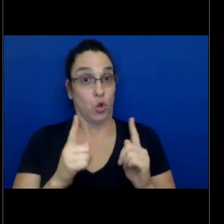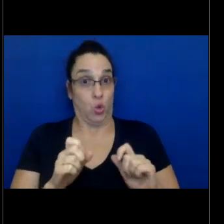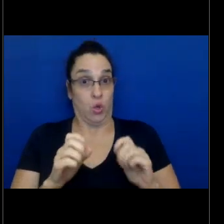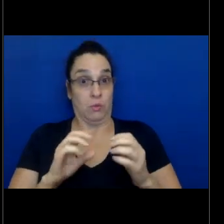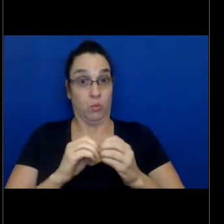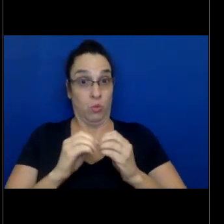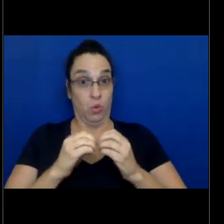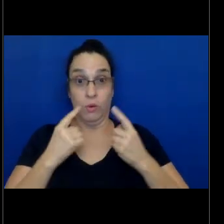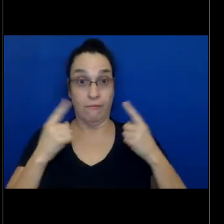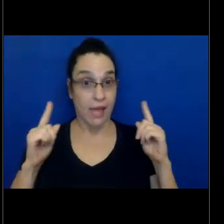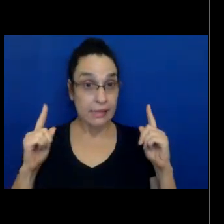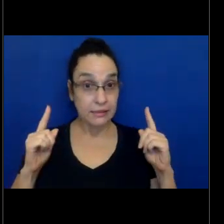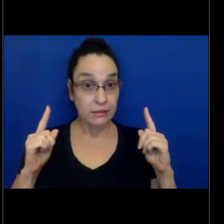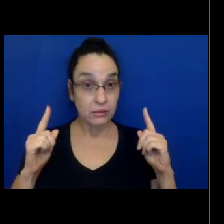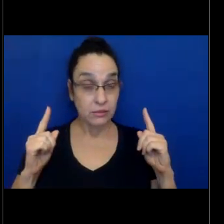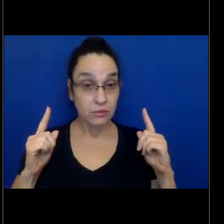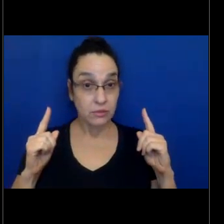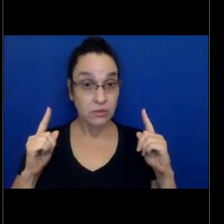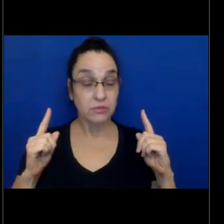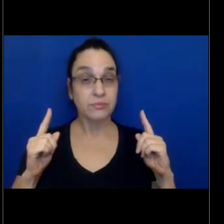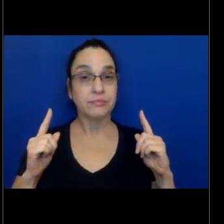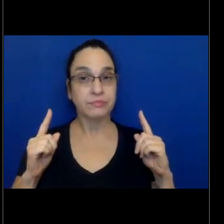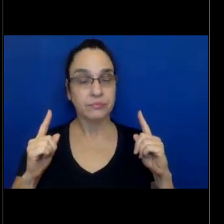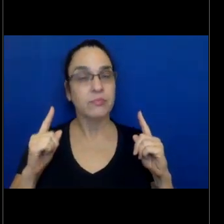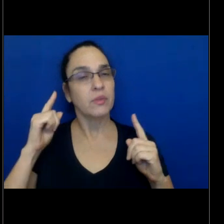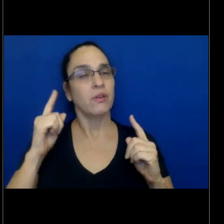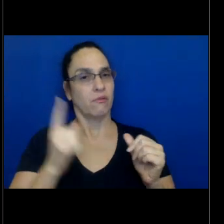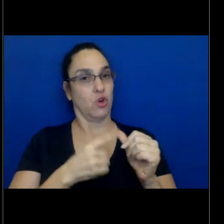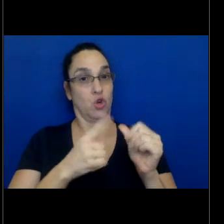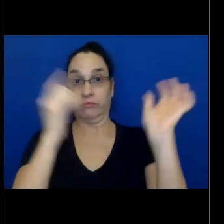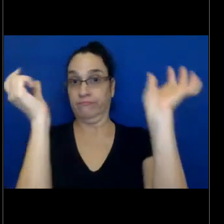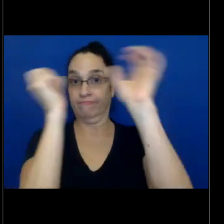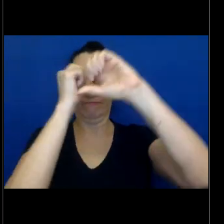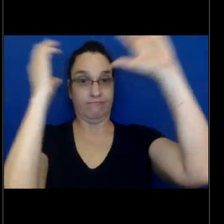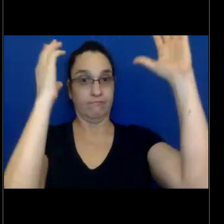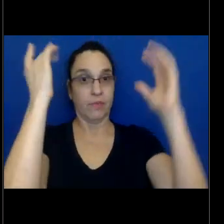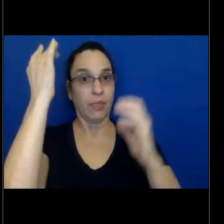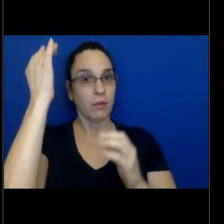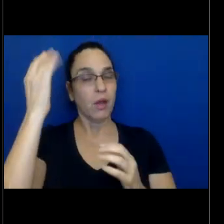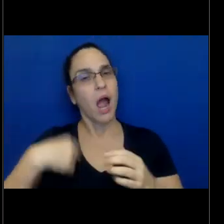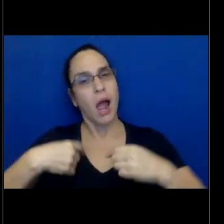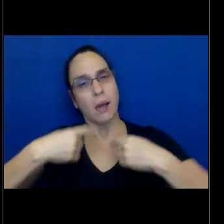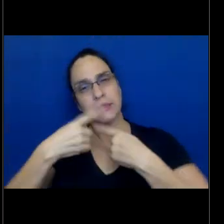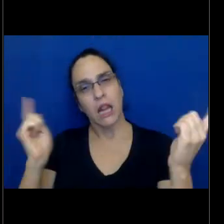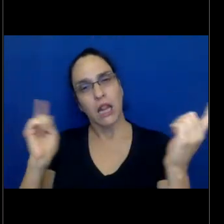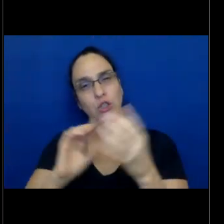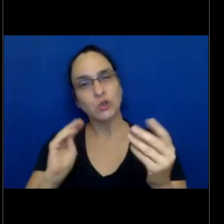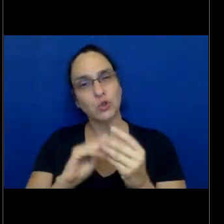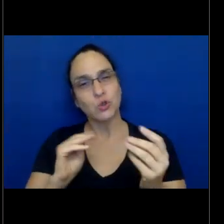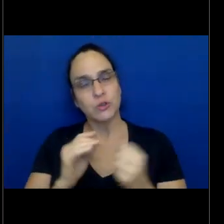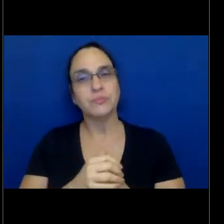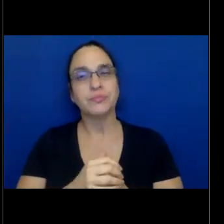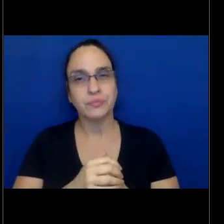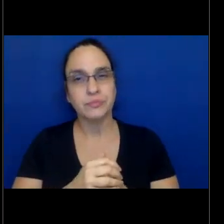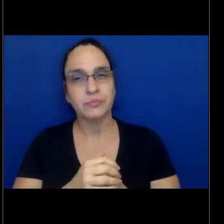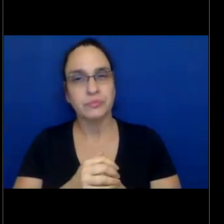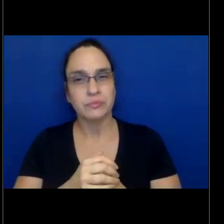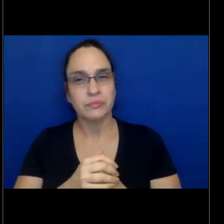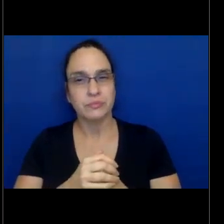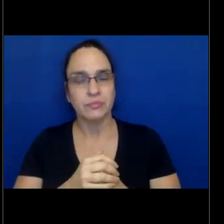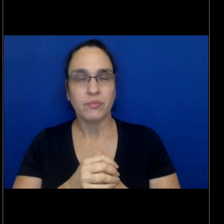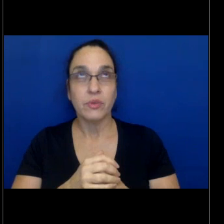writing experience as well as a product, is to think about writing as telling a story. So what I'm going to say is, of course,